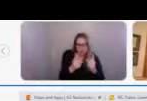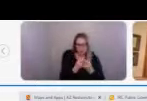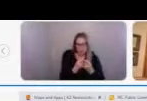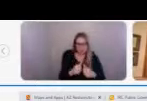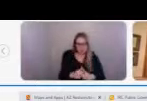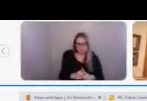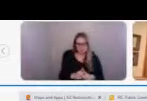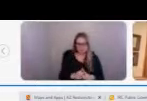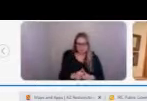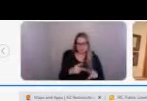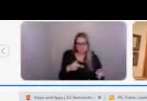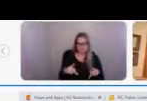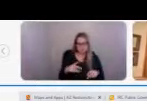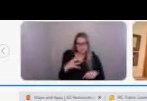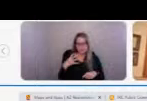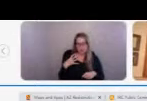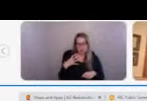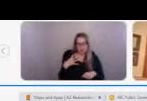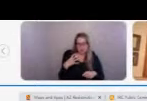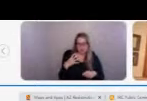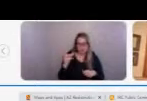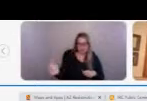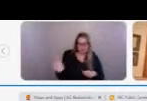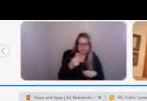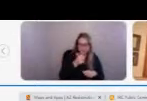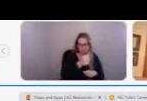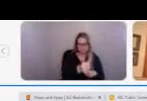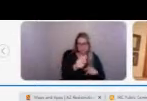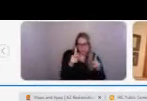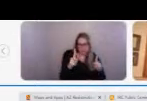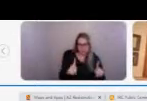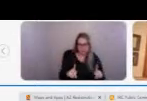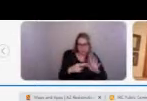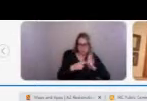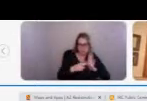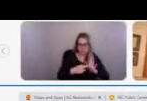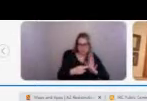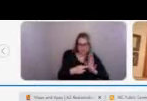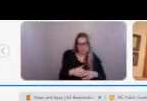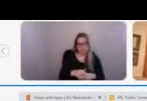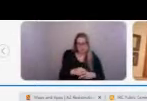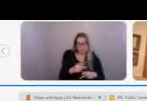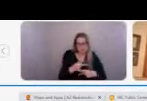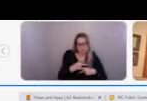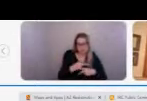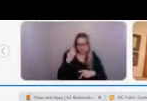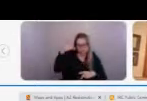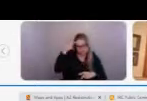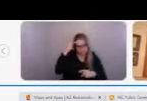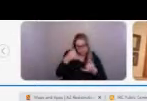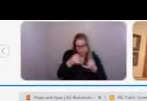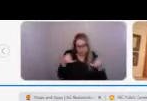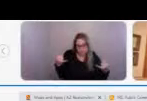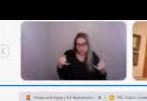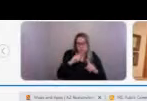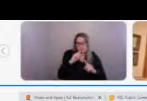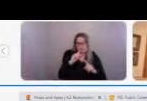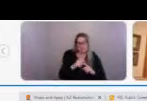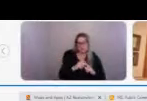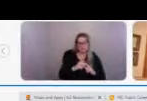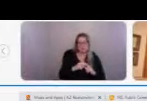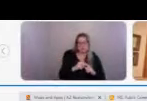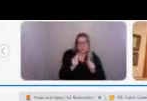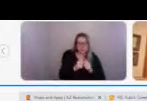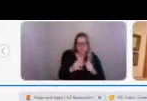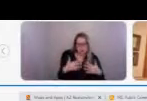bosses could put up a candidate that they uh could rely on to toe the party line uh districts could win time after time without